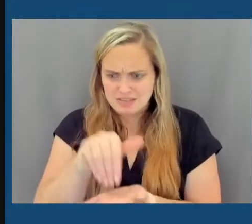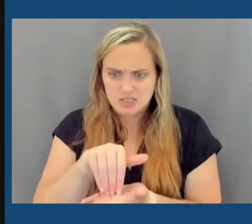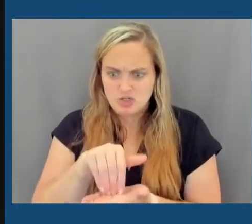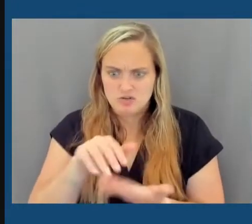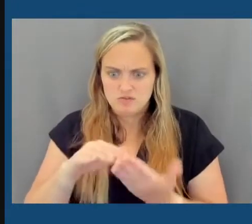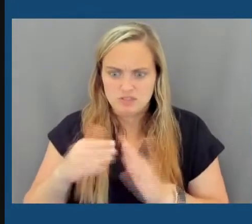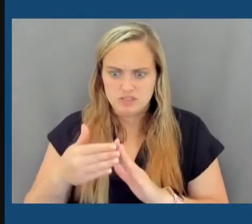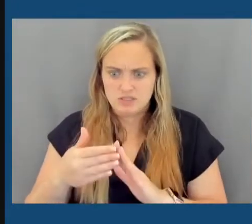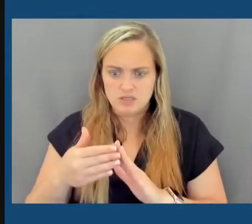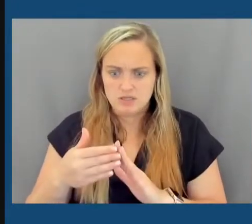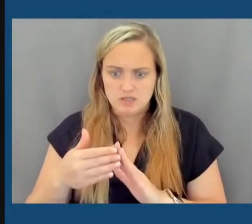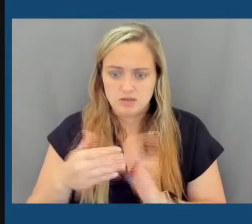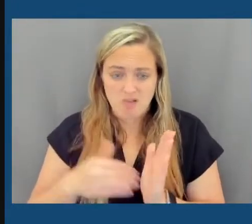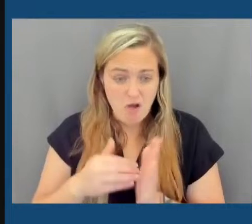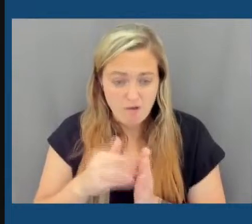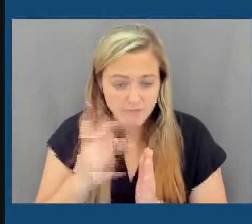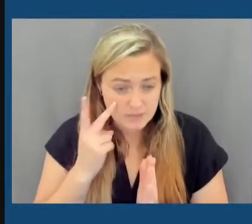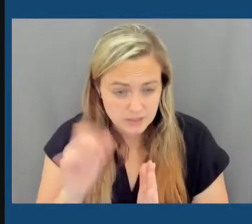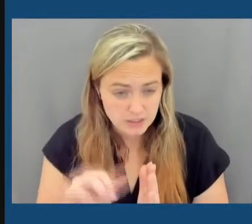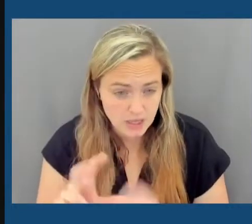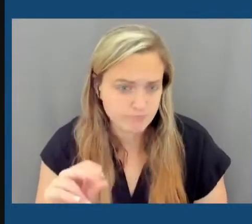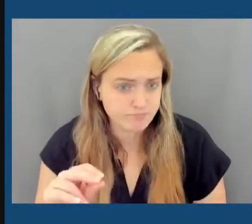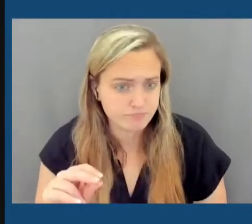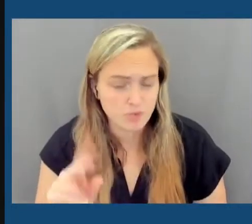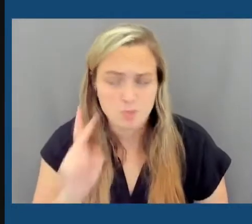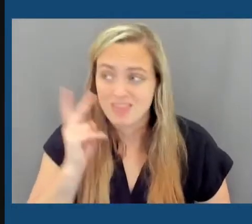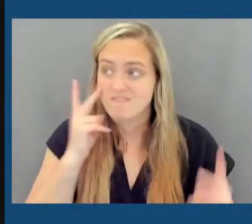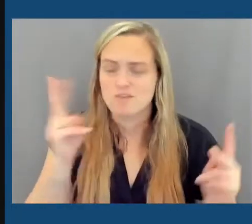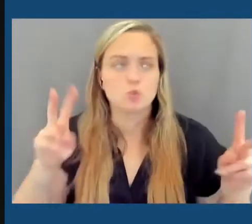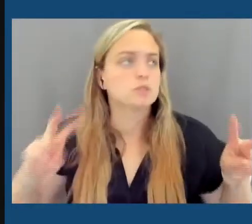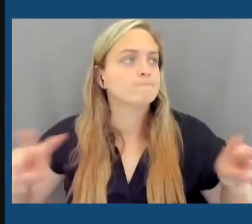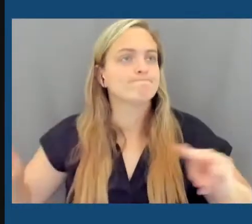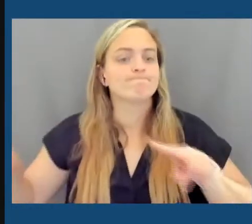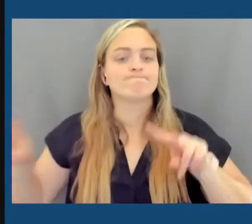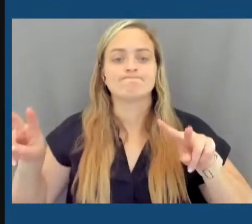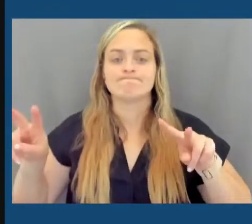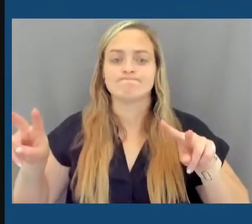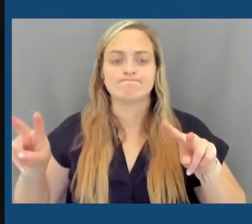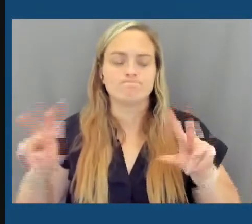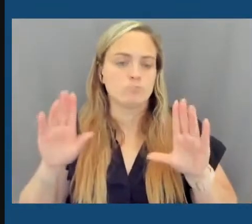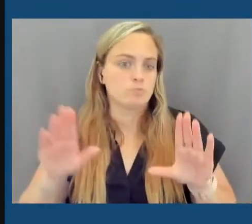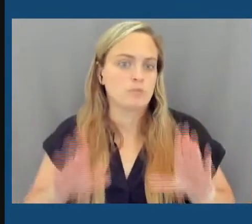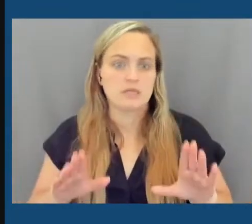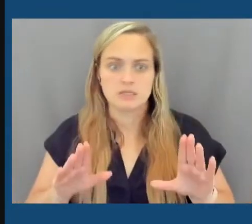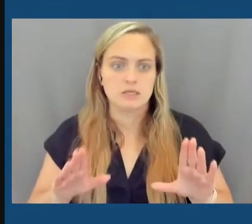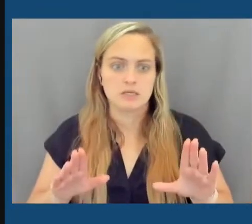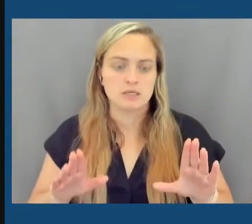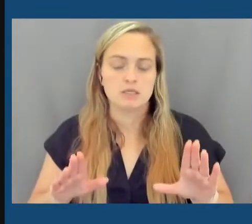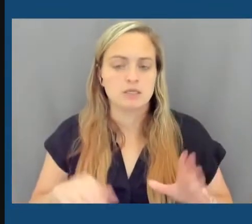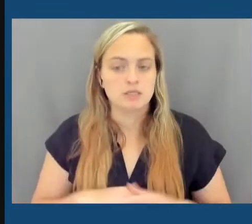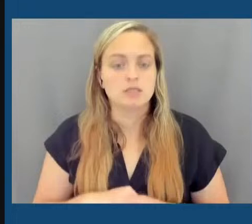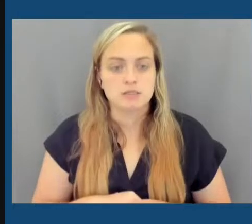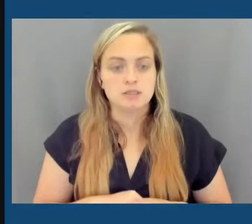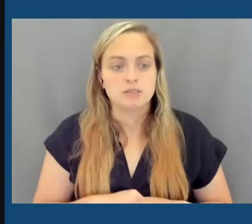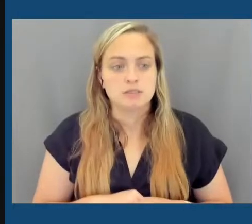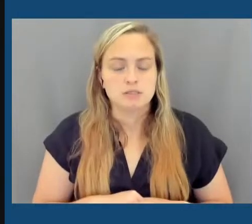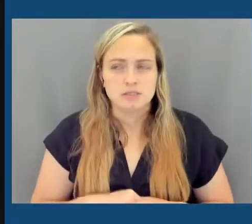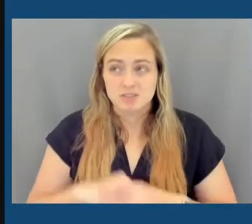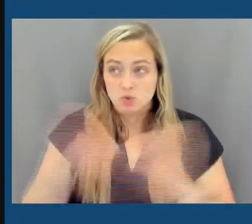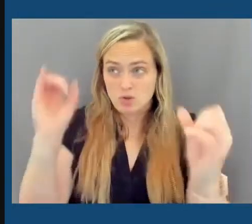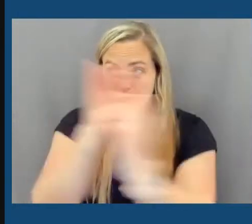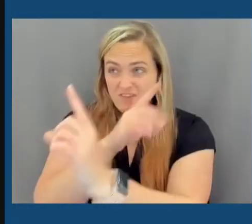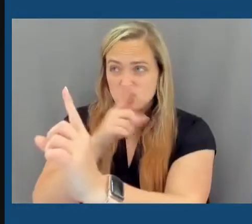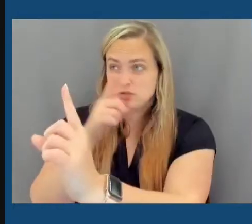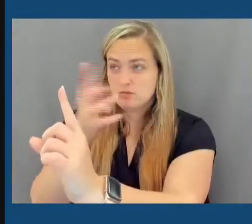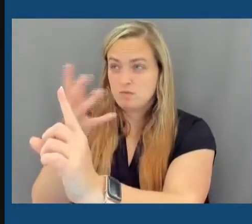very often. The views are as good as anywhere, not just in the city, in the region. The vision was there, but for many, we